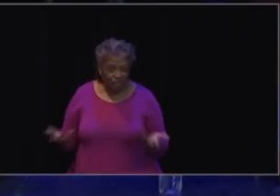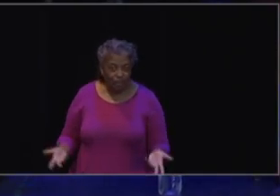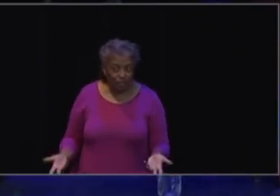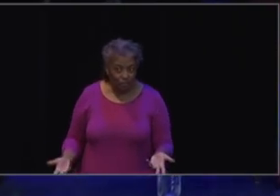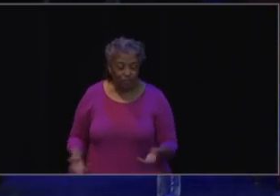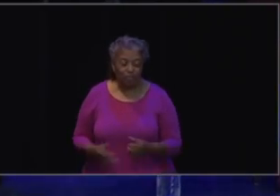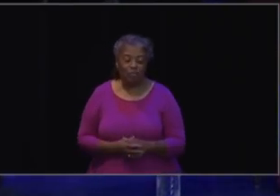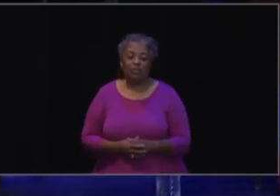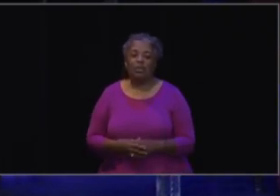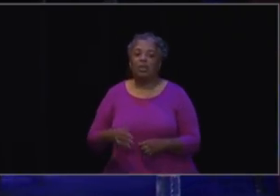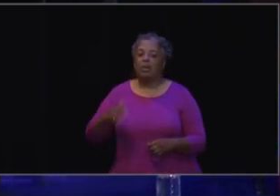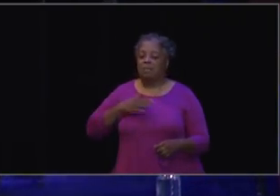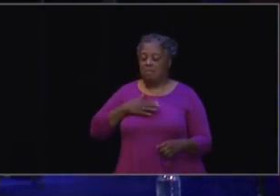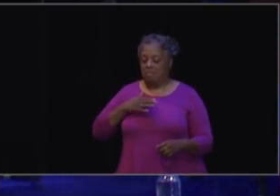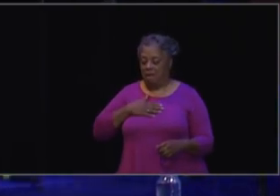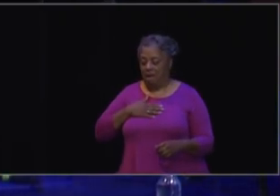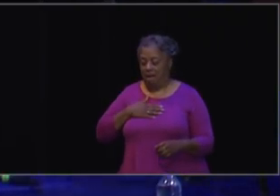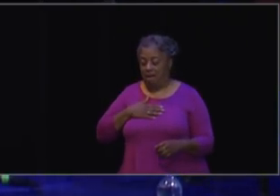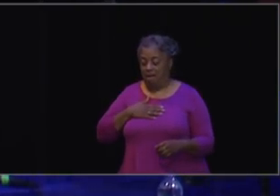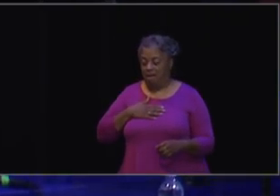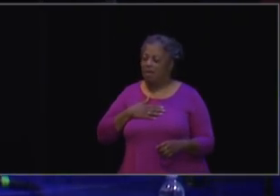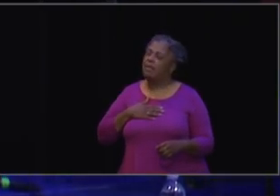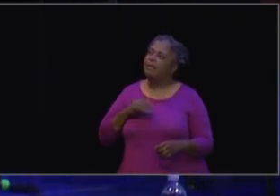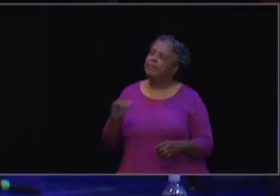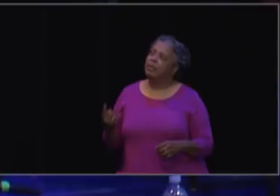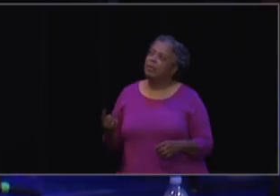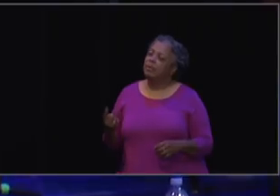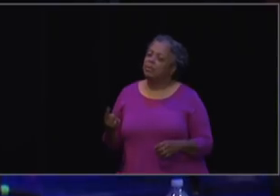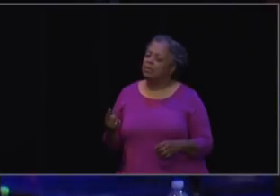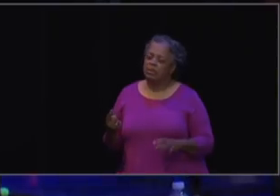And this is my first, well,